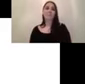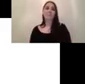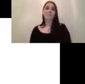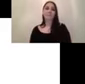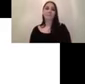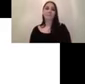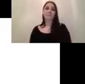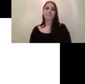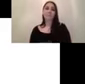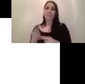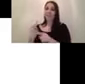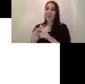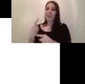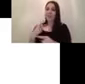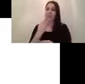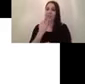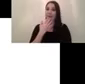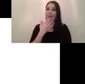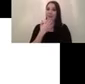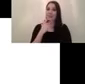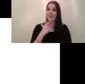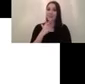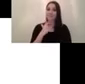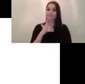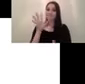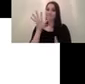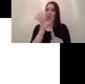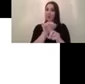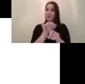In this case, this is a label.